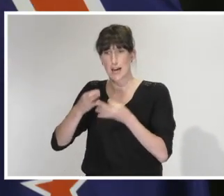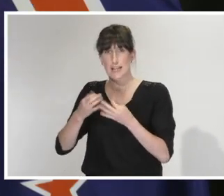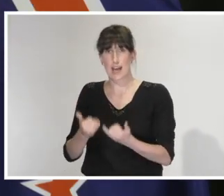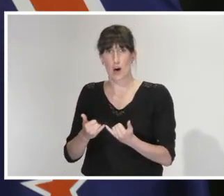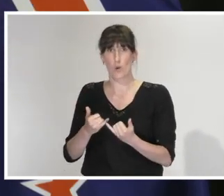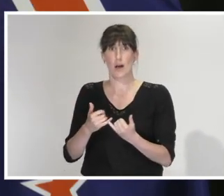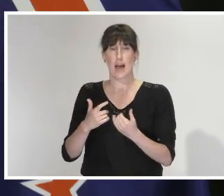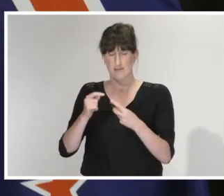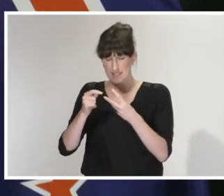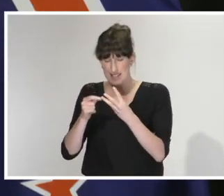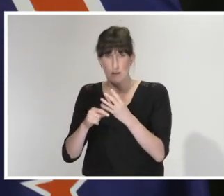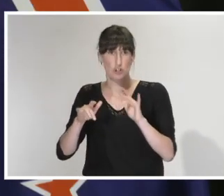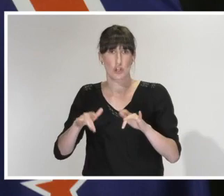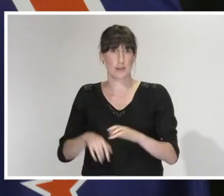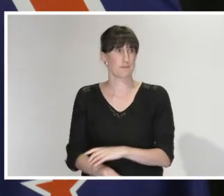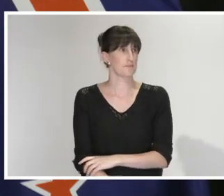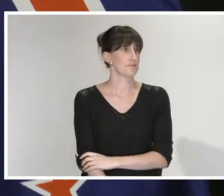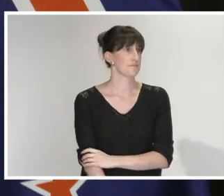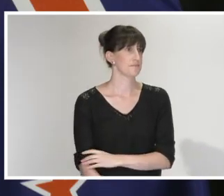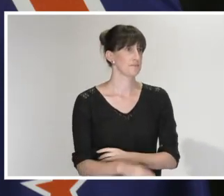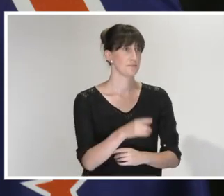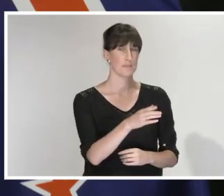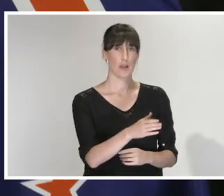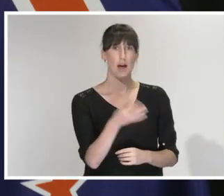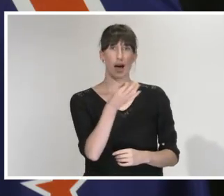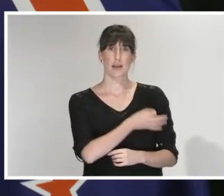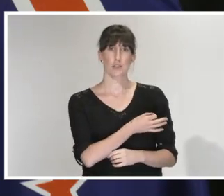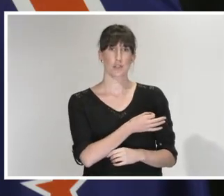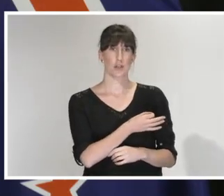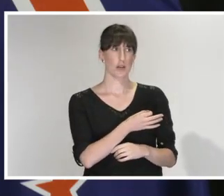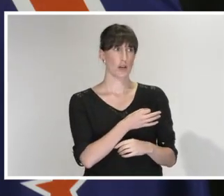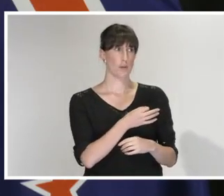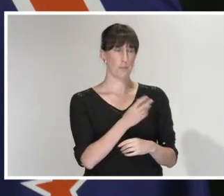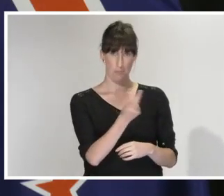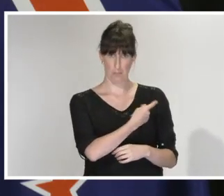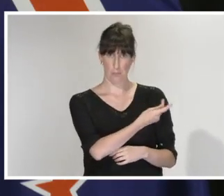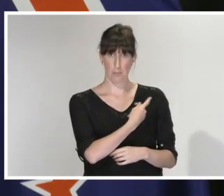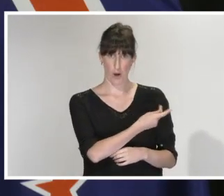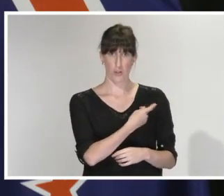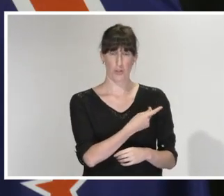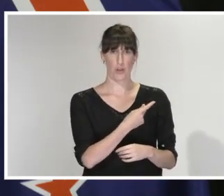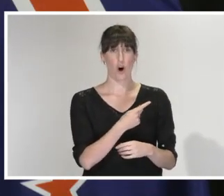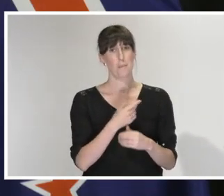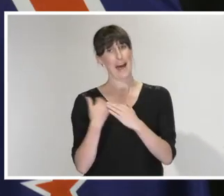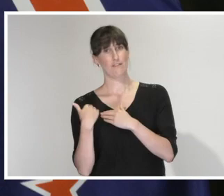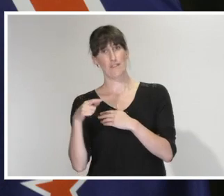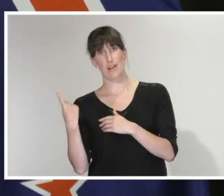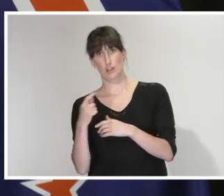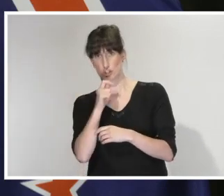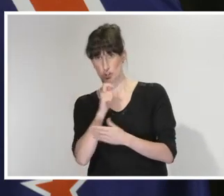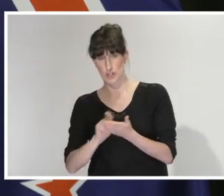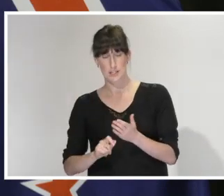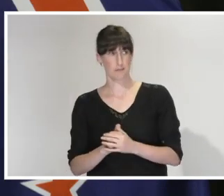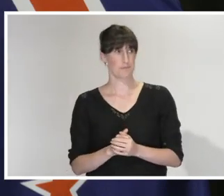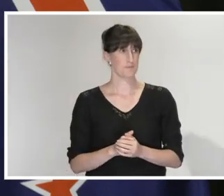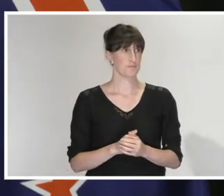more detail. May I ask one of Dr. Bloomfield and one of you asked afterwards, Prime Minister, from my colleagues. Dr. Bloomfield, the amended case